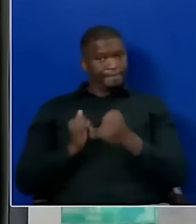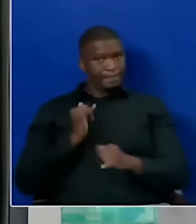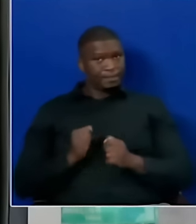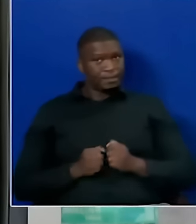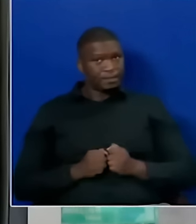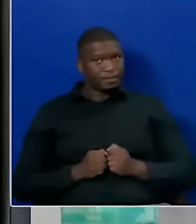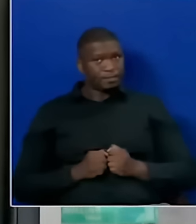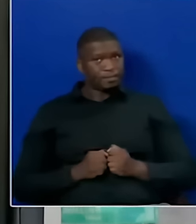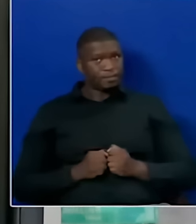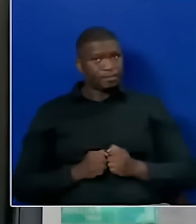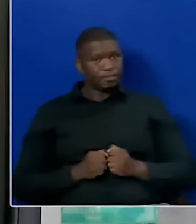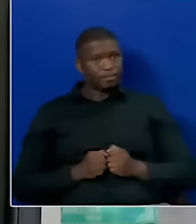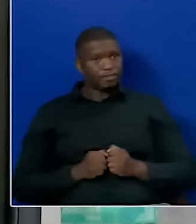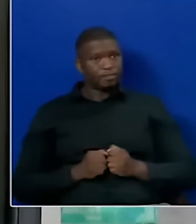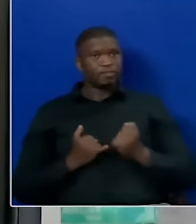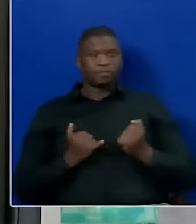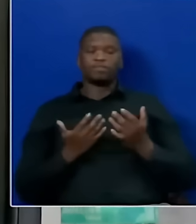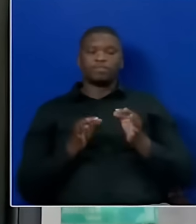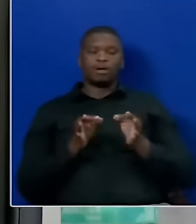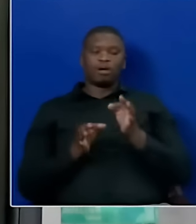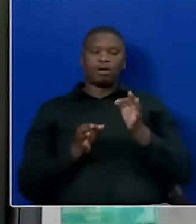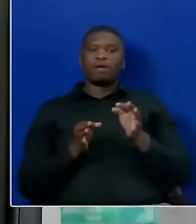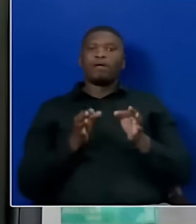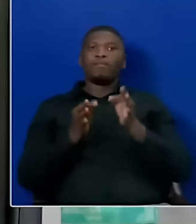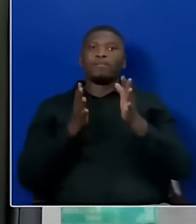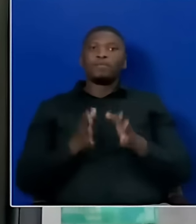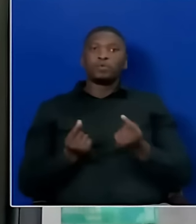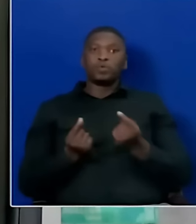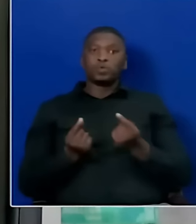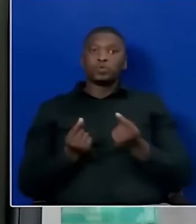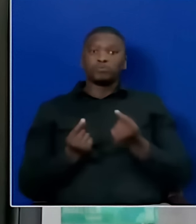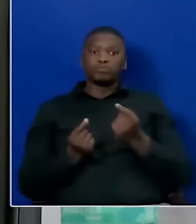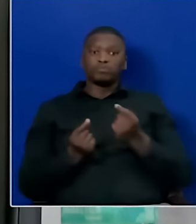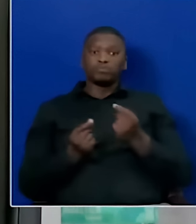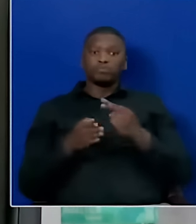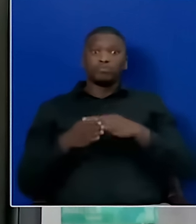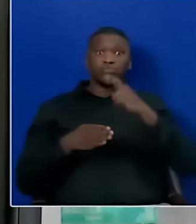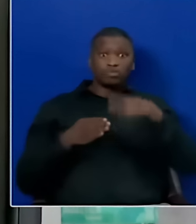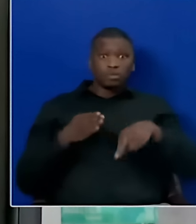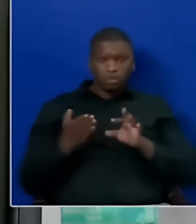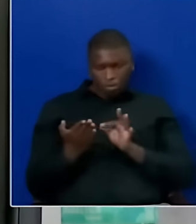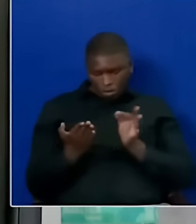The analyst will go and look for the report on their typing folder